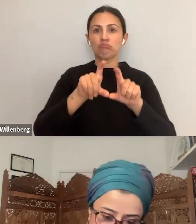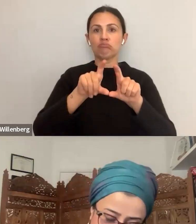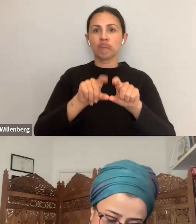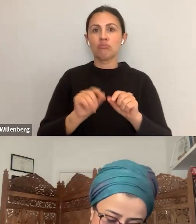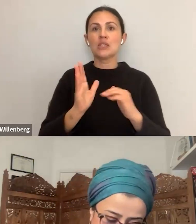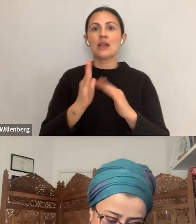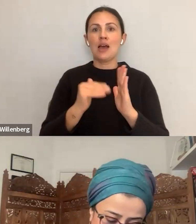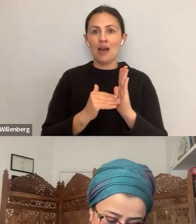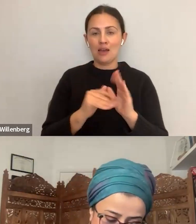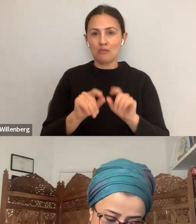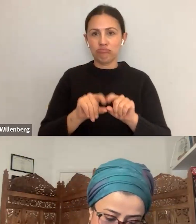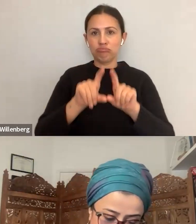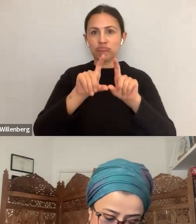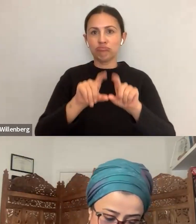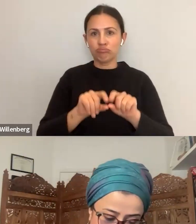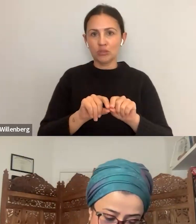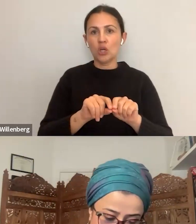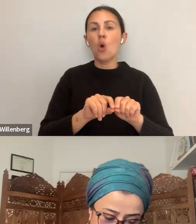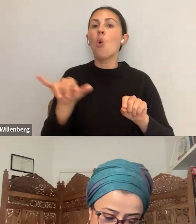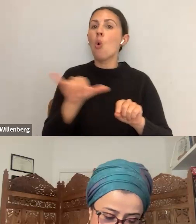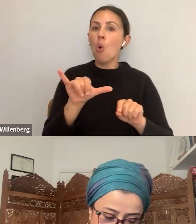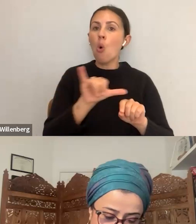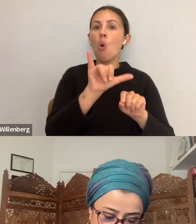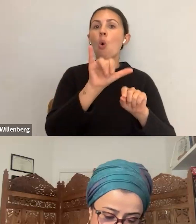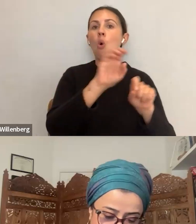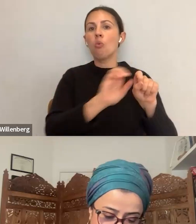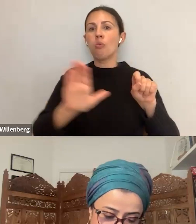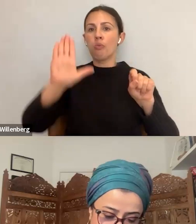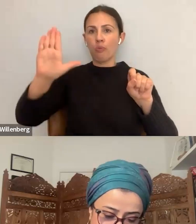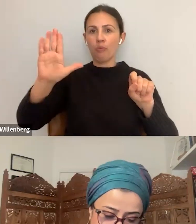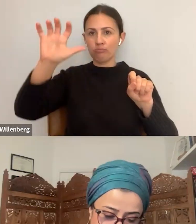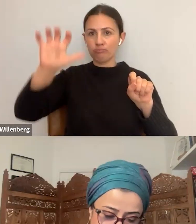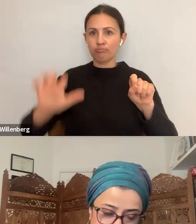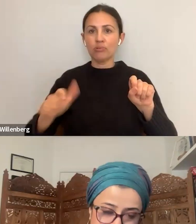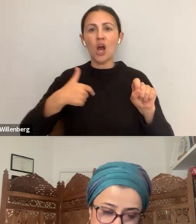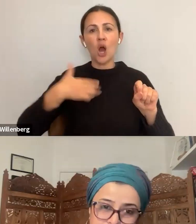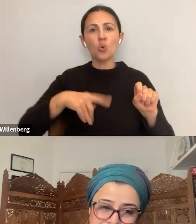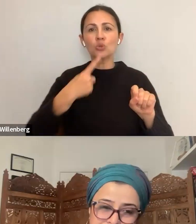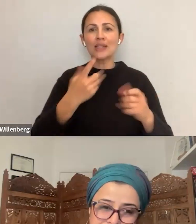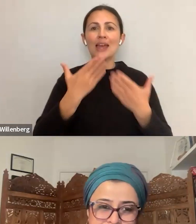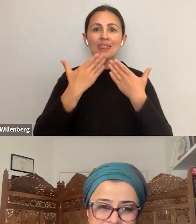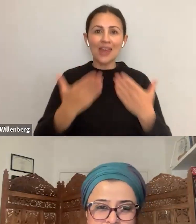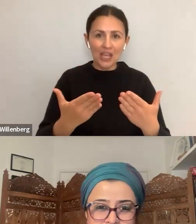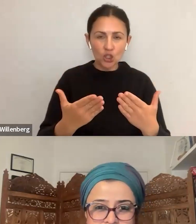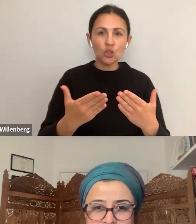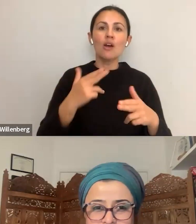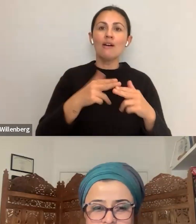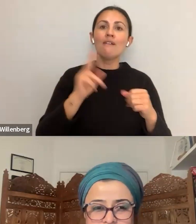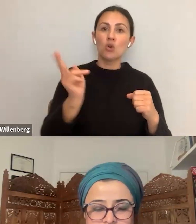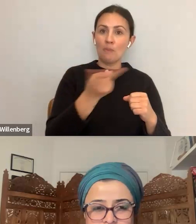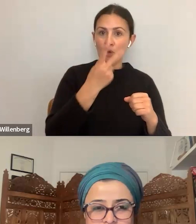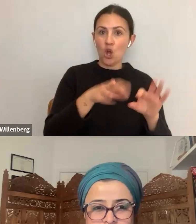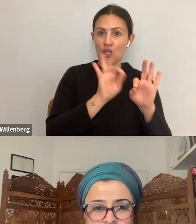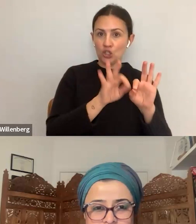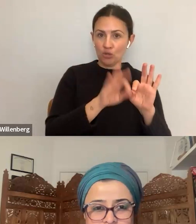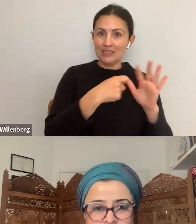or pop out a window to view the full transcript. And I wanted to thank our Auslan interpreters Tiani Cramp and Kelly Haggie,